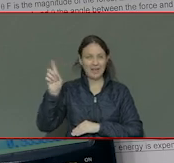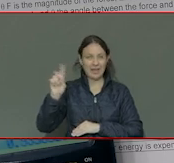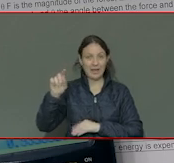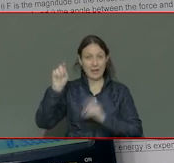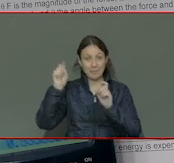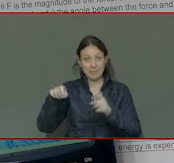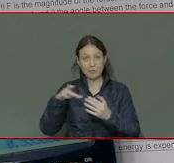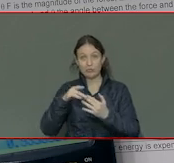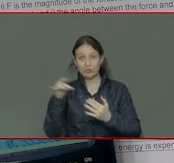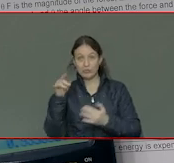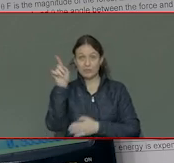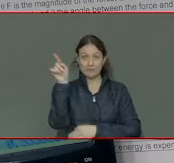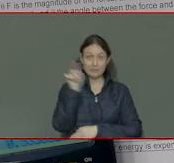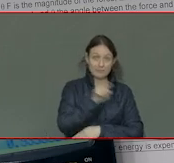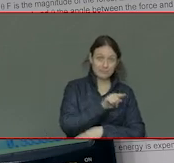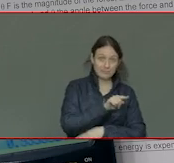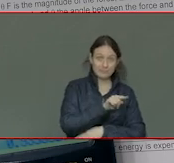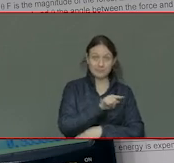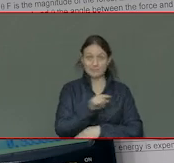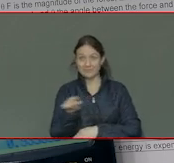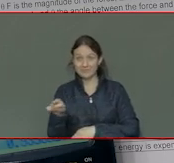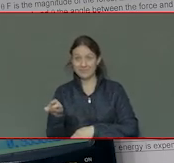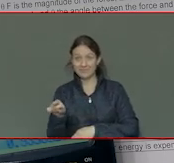write greater than.